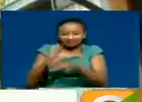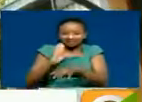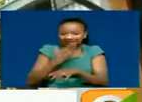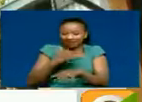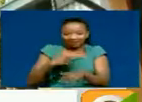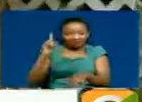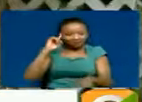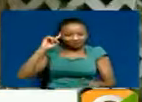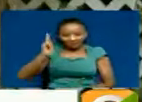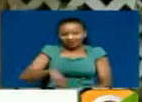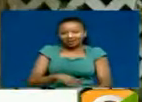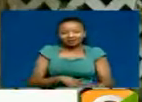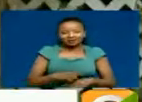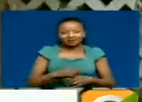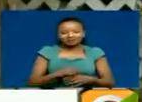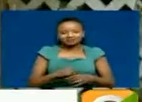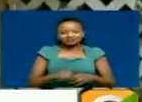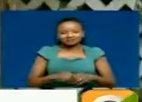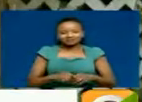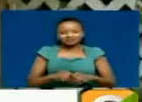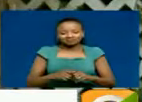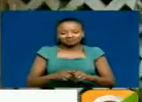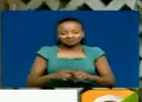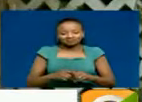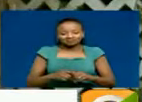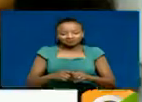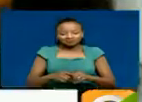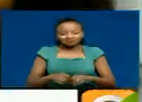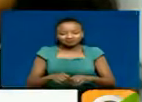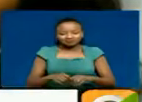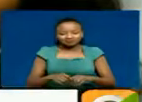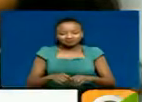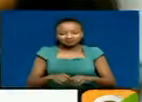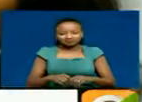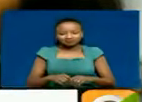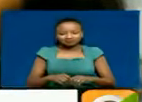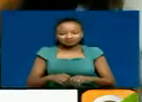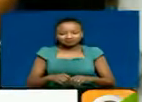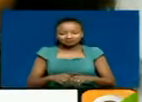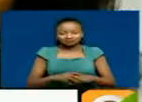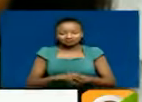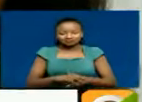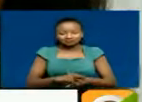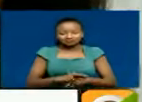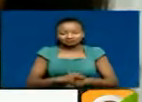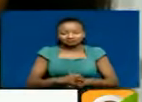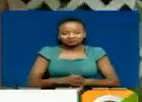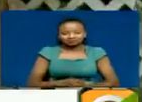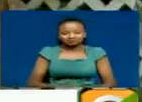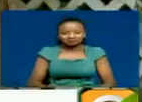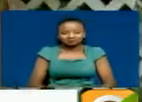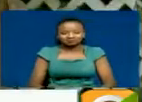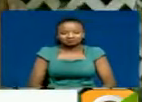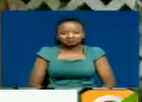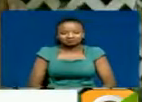It's always been there in my subconscious that I'm obligated to go back and give back to these communities.